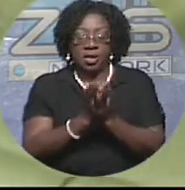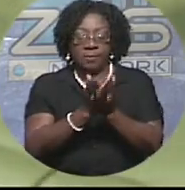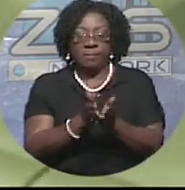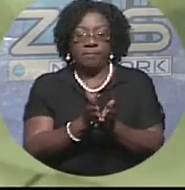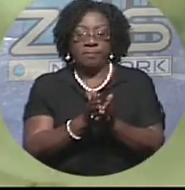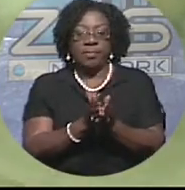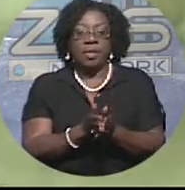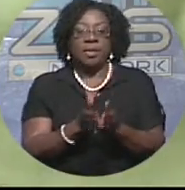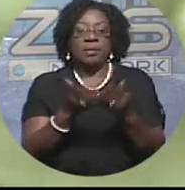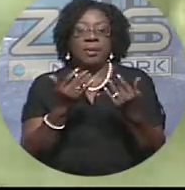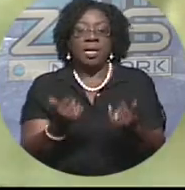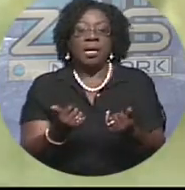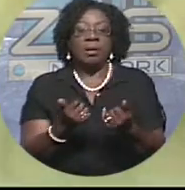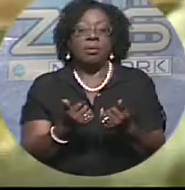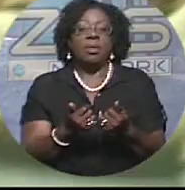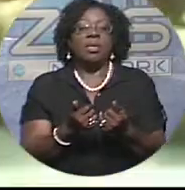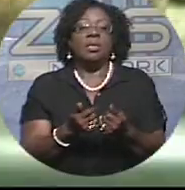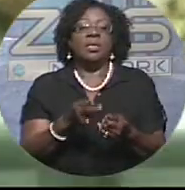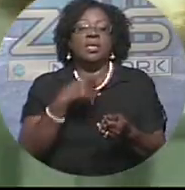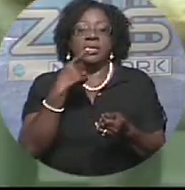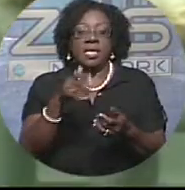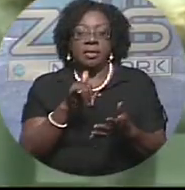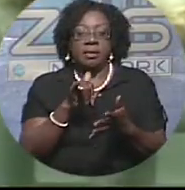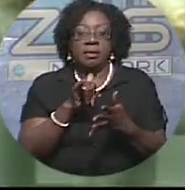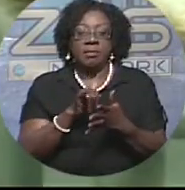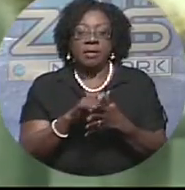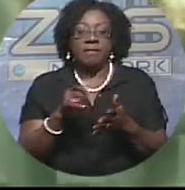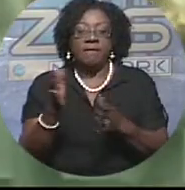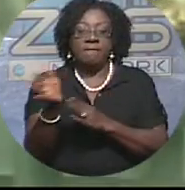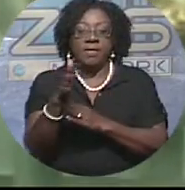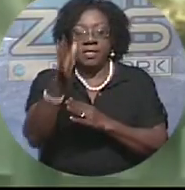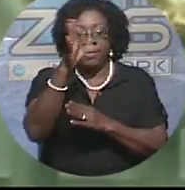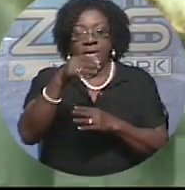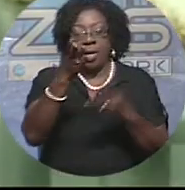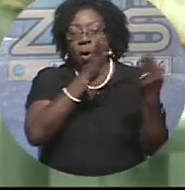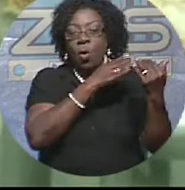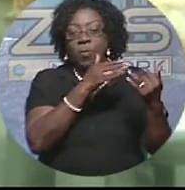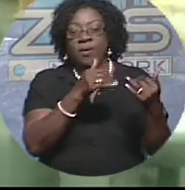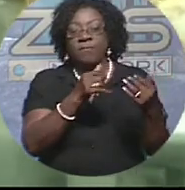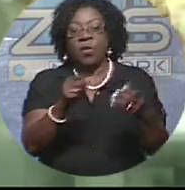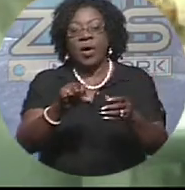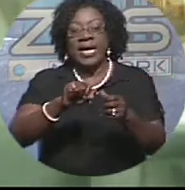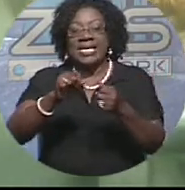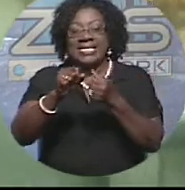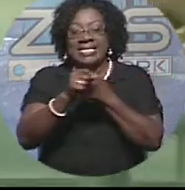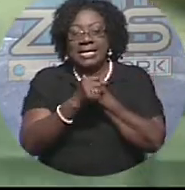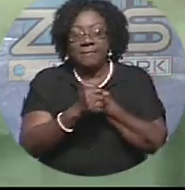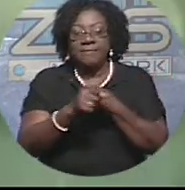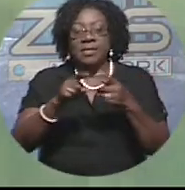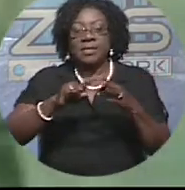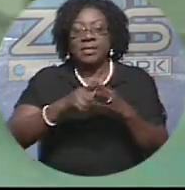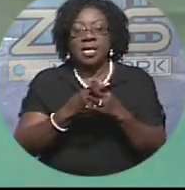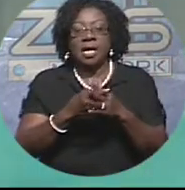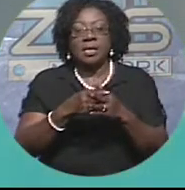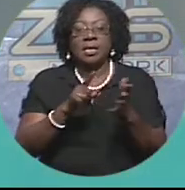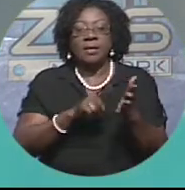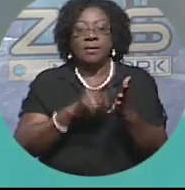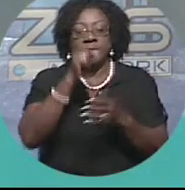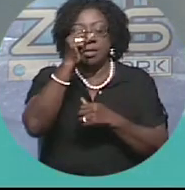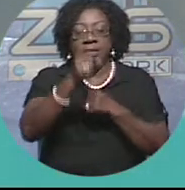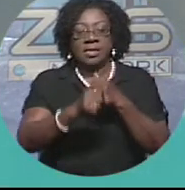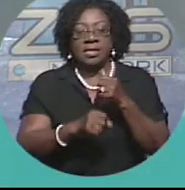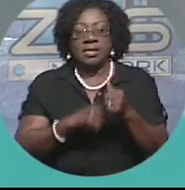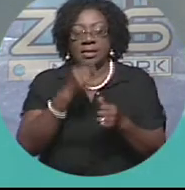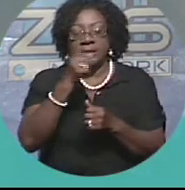Bahamas Commercial Fishers Alliance, Adrian LaRota, says fishermen are hoping for a safe start to the season. We hope that this